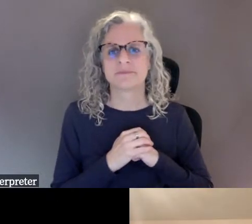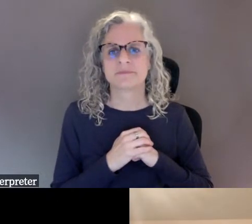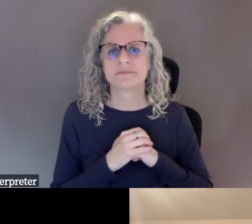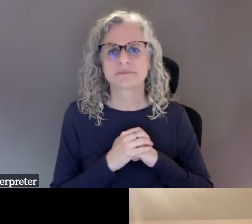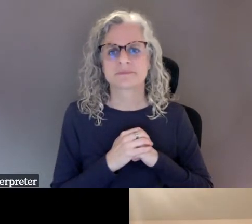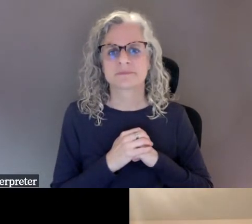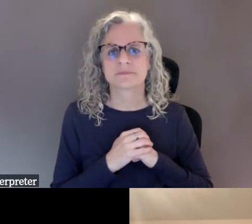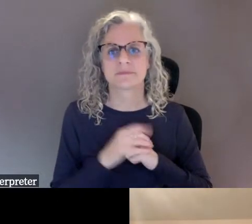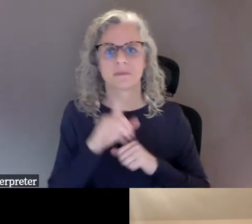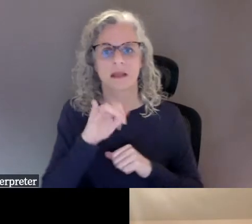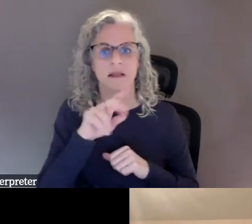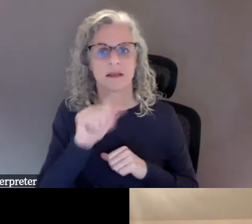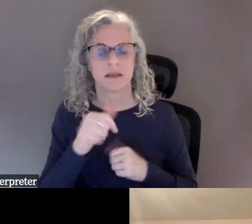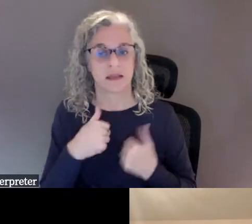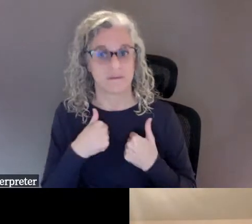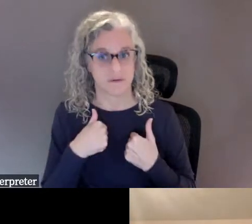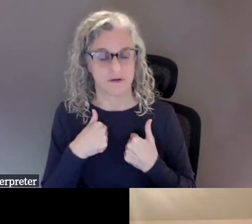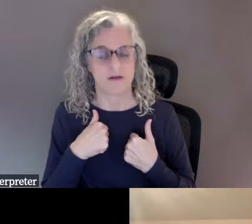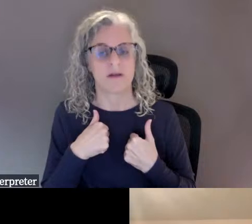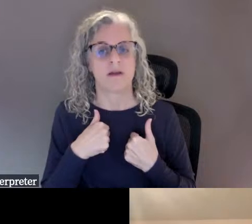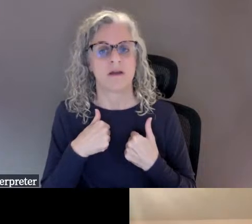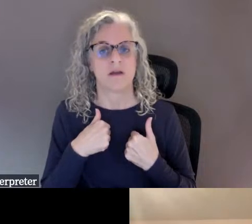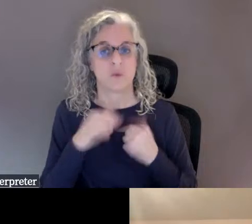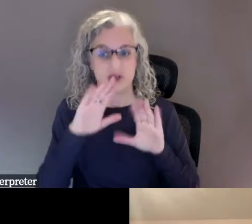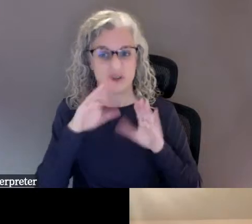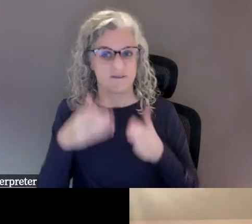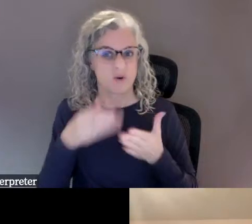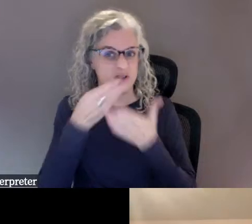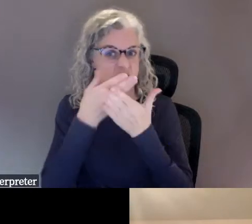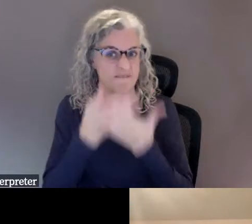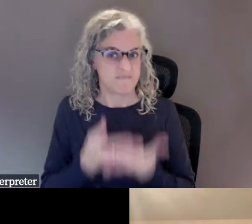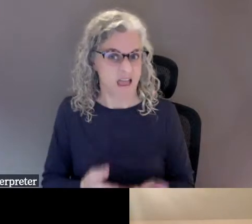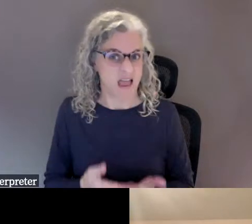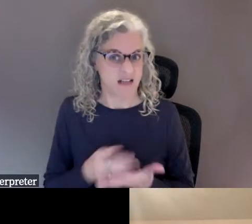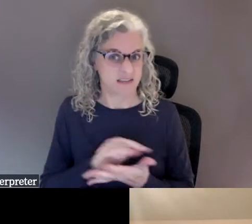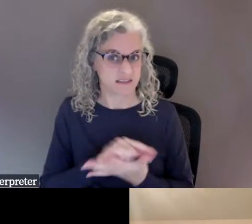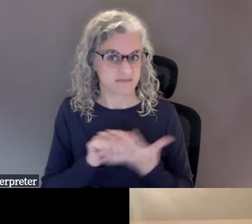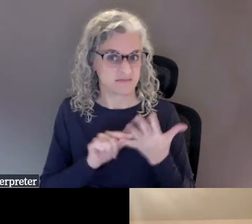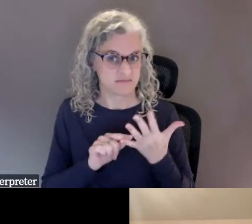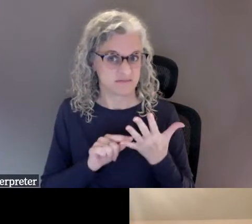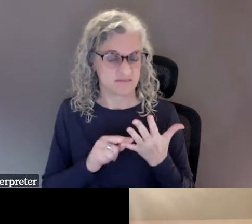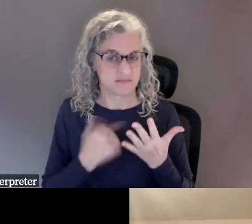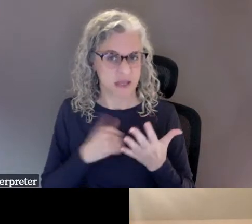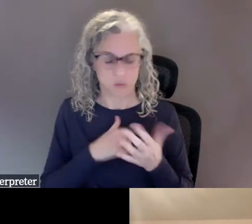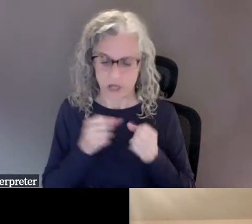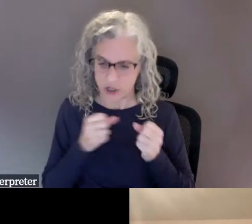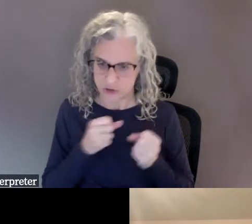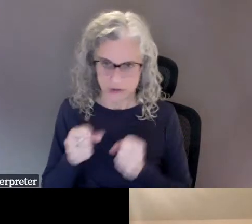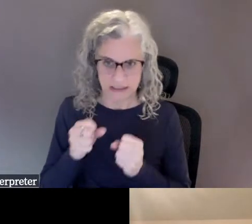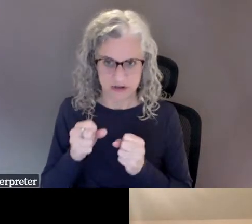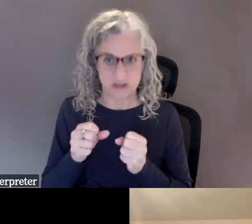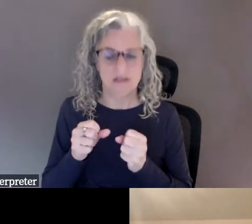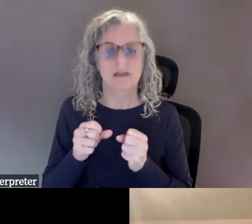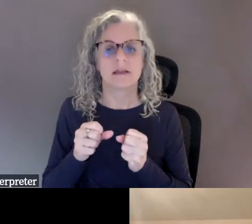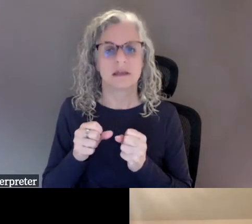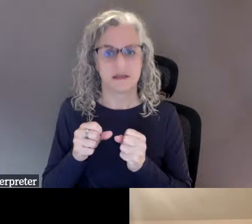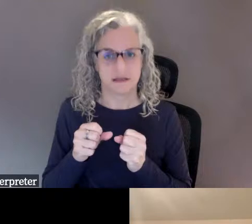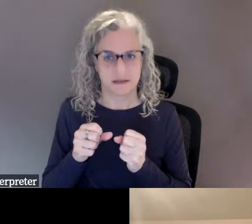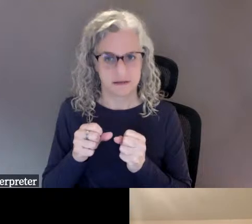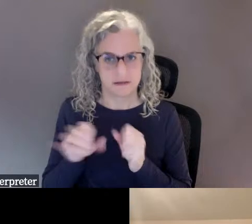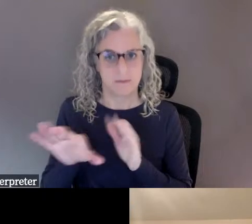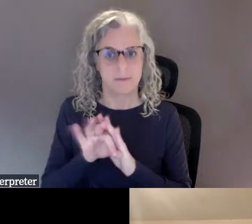Yeah, for us, it's just been focusing on the facts, and we are strategically really picking like a really